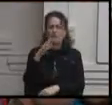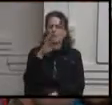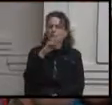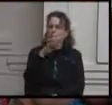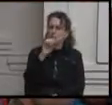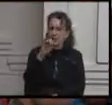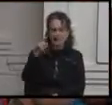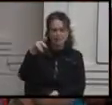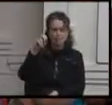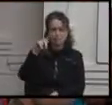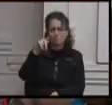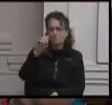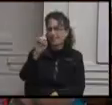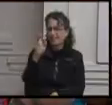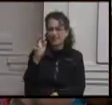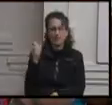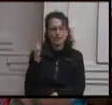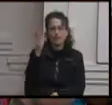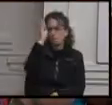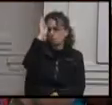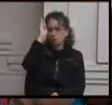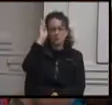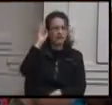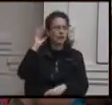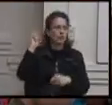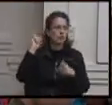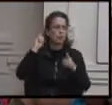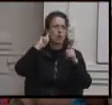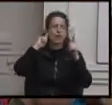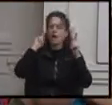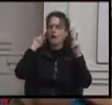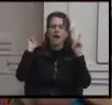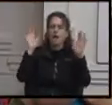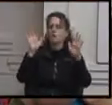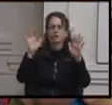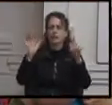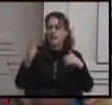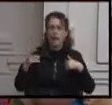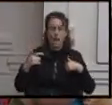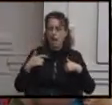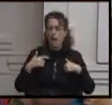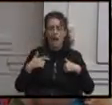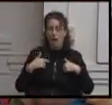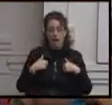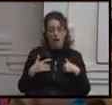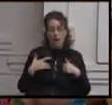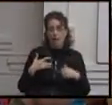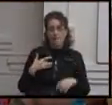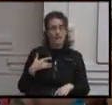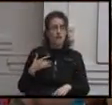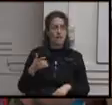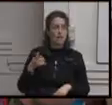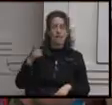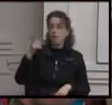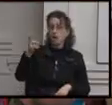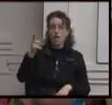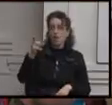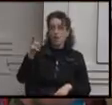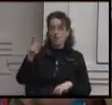an excellent job with their presentation tonight. I certainly probably couldn't have done as well if they'd asked me for their